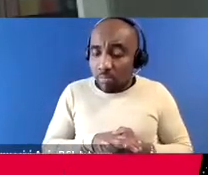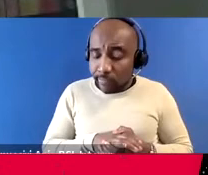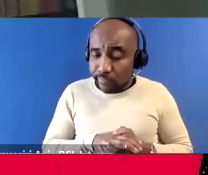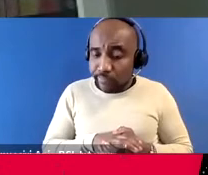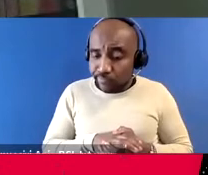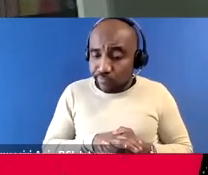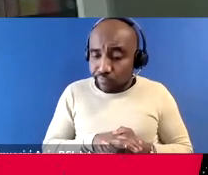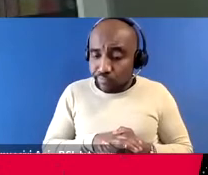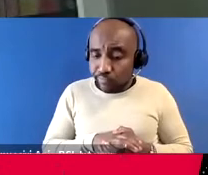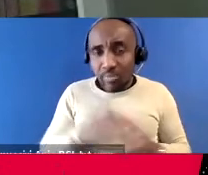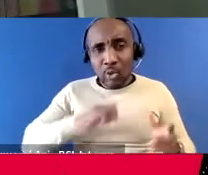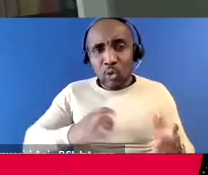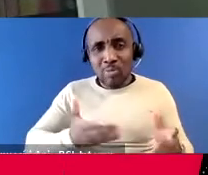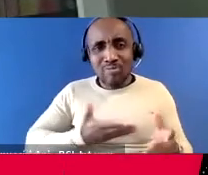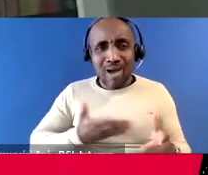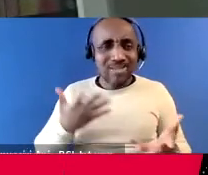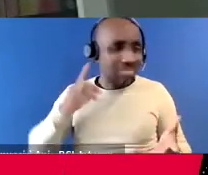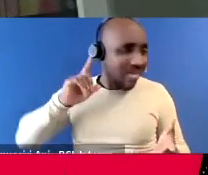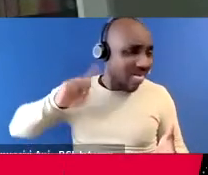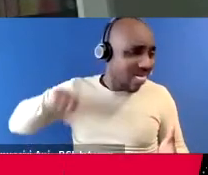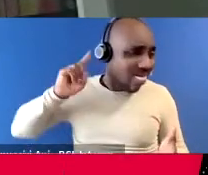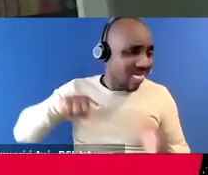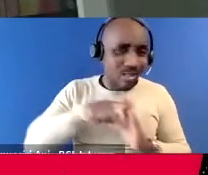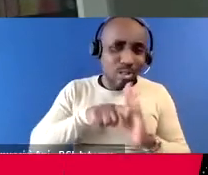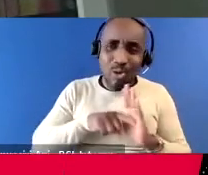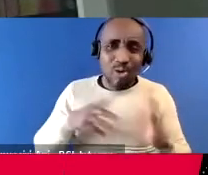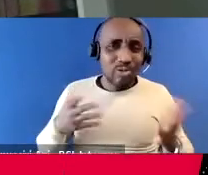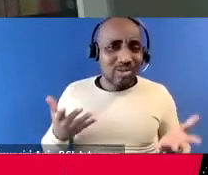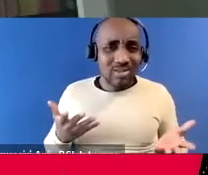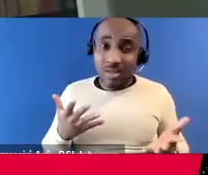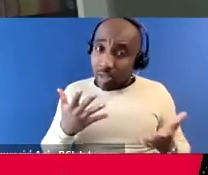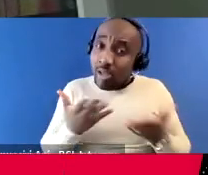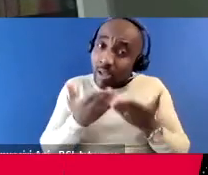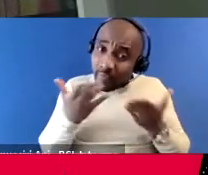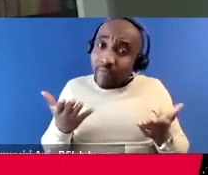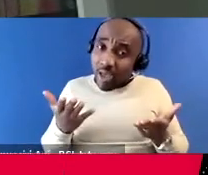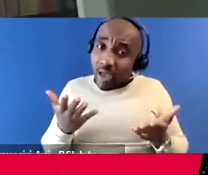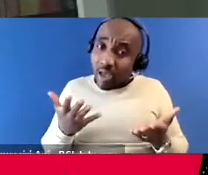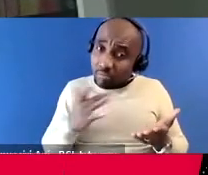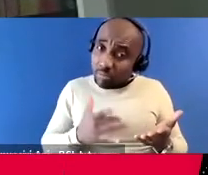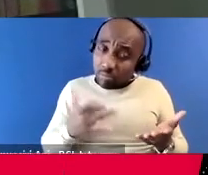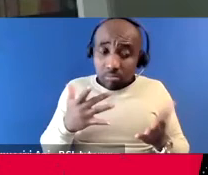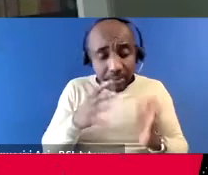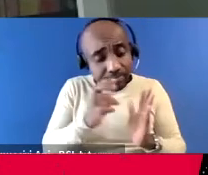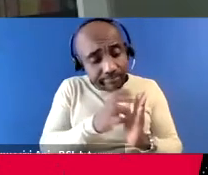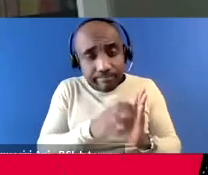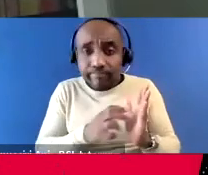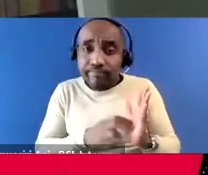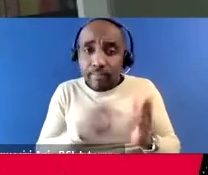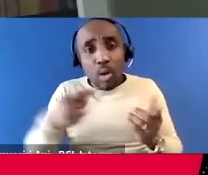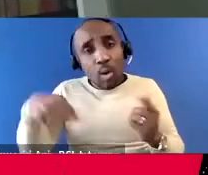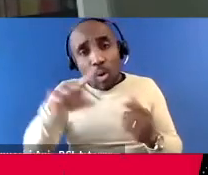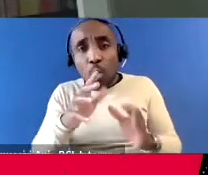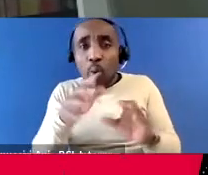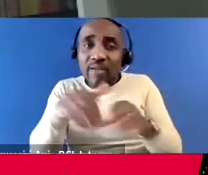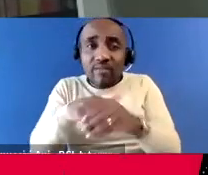and lots of human rights breaches, which have been, to be fair, which have been documented, but everybody who's been involved in the documenting of those